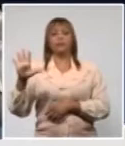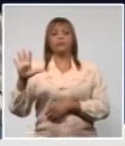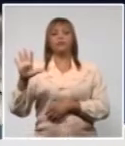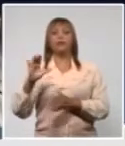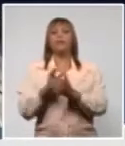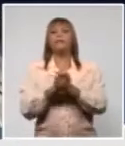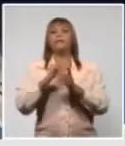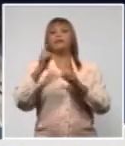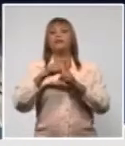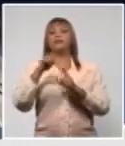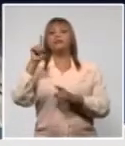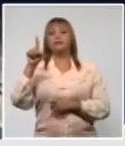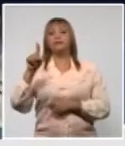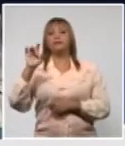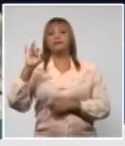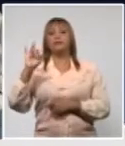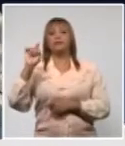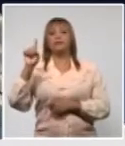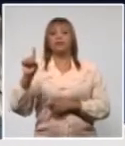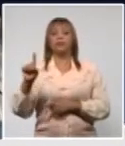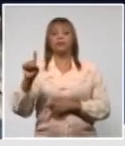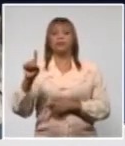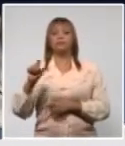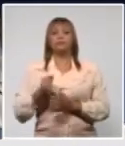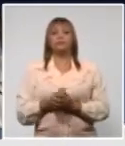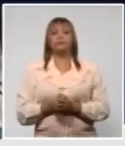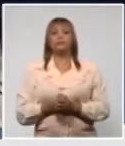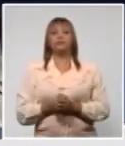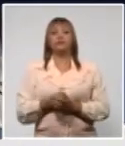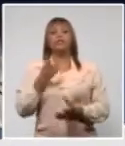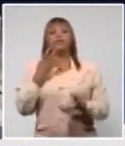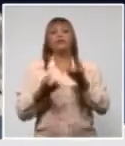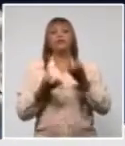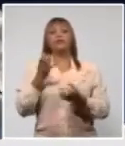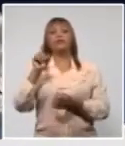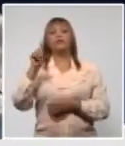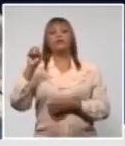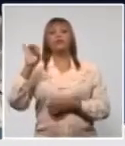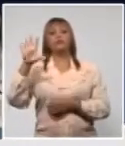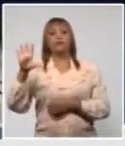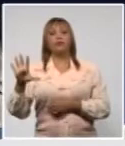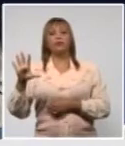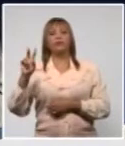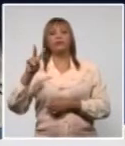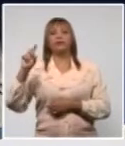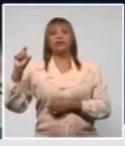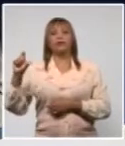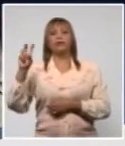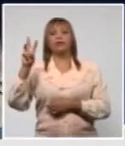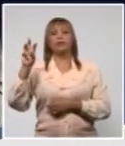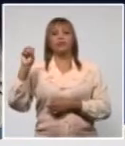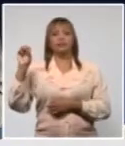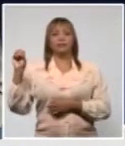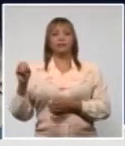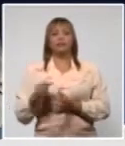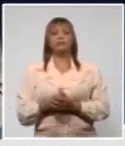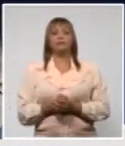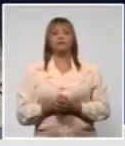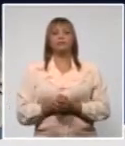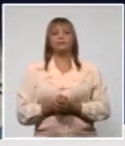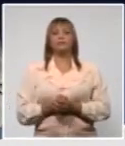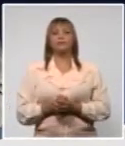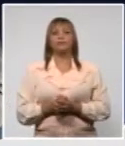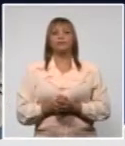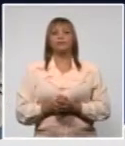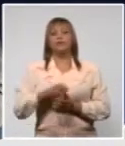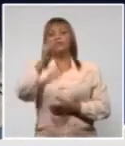Cienfuegos 105, Villa Clara 300, Santi Spiritus 614,